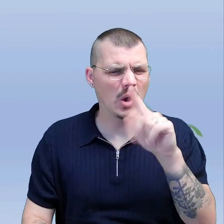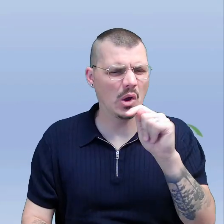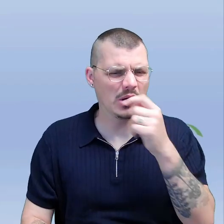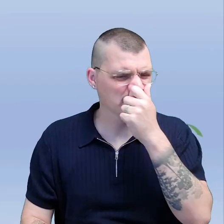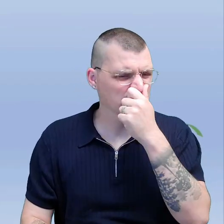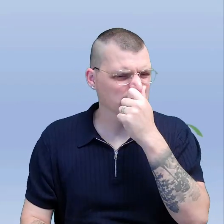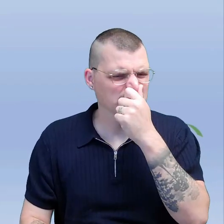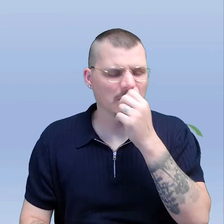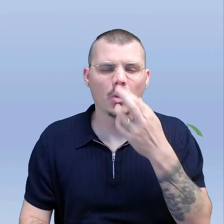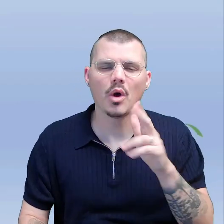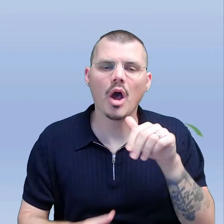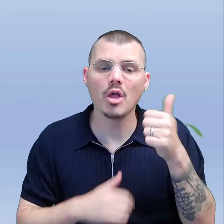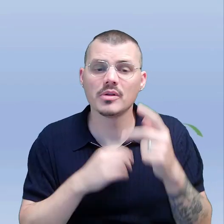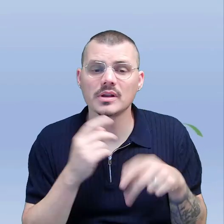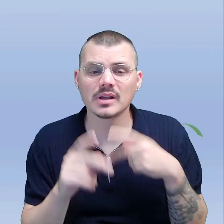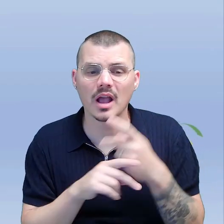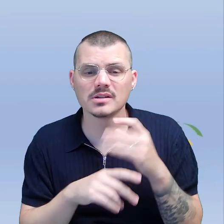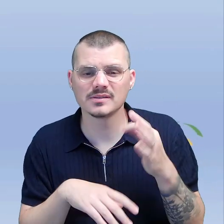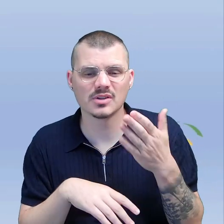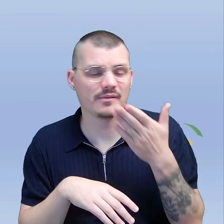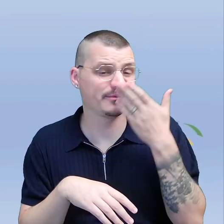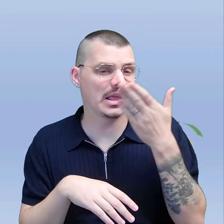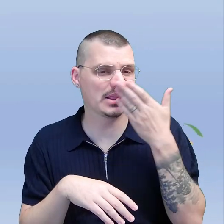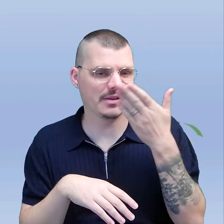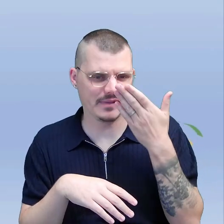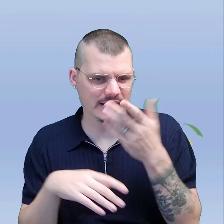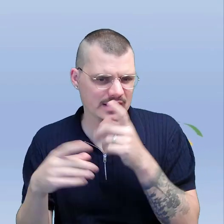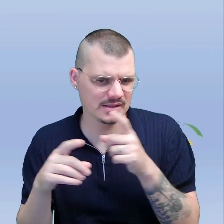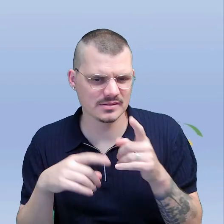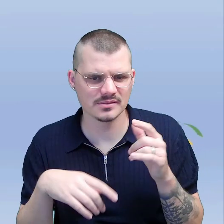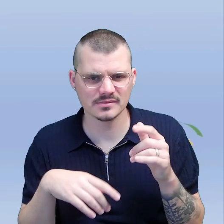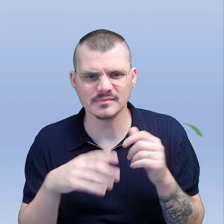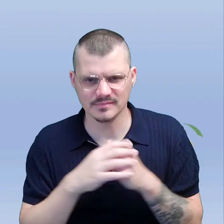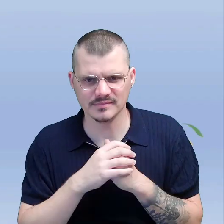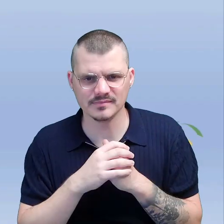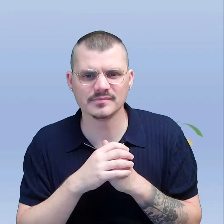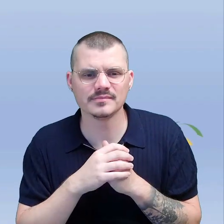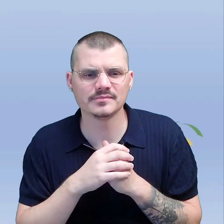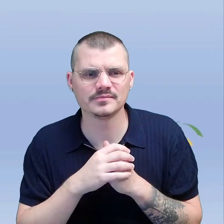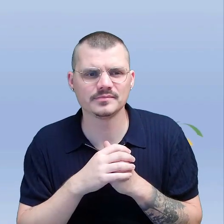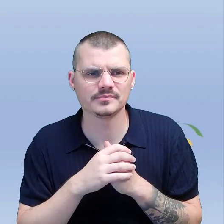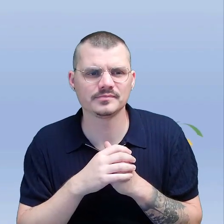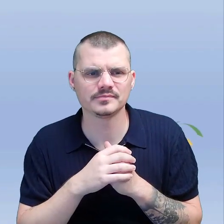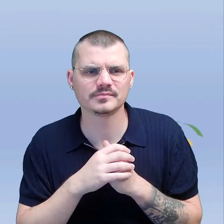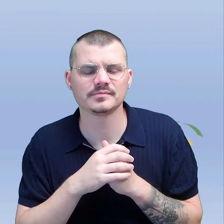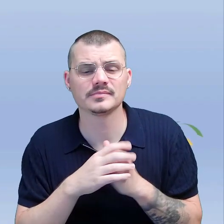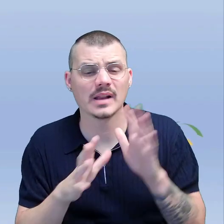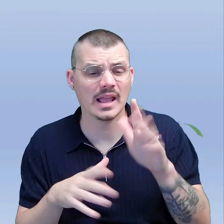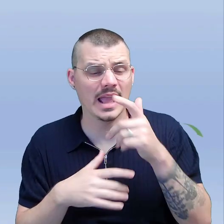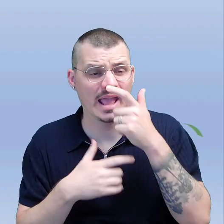farting or other kinds of olfactory events, smell events.